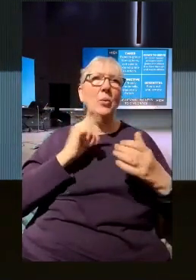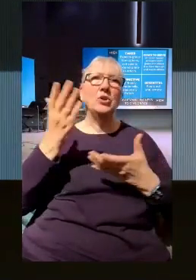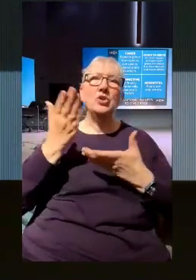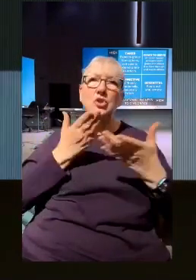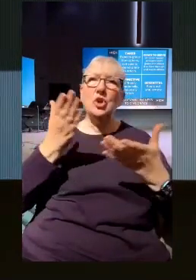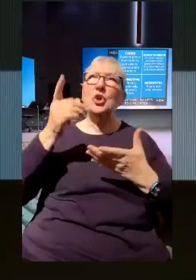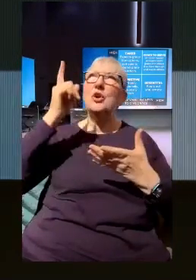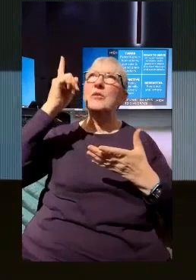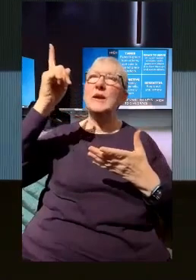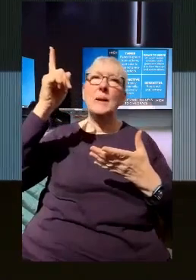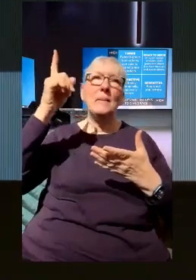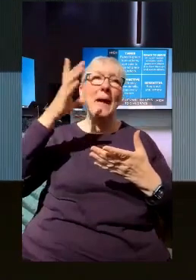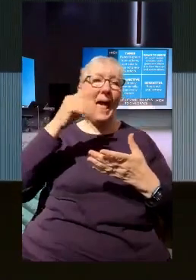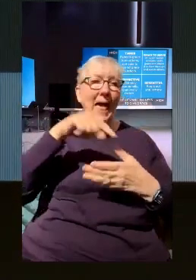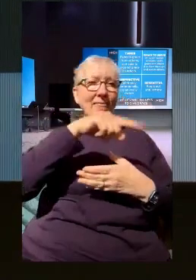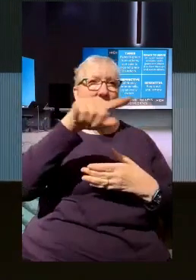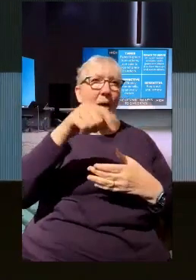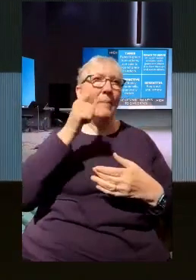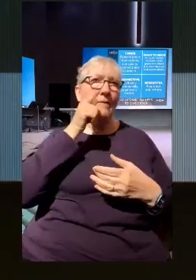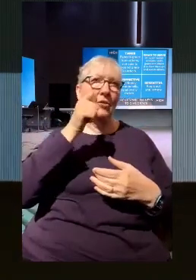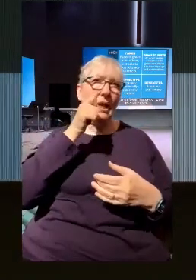day. Let's pray.